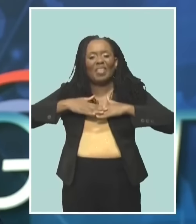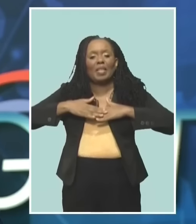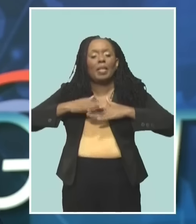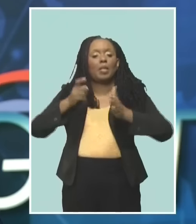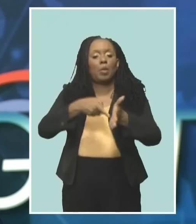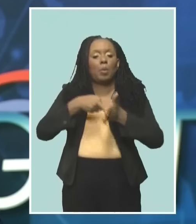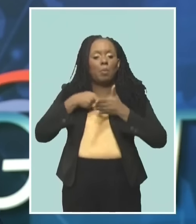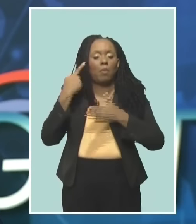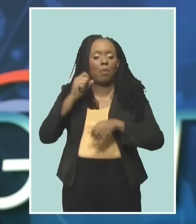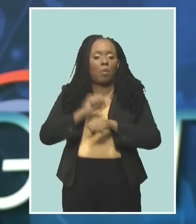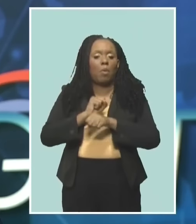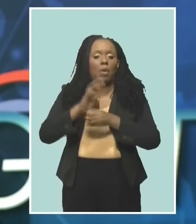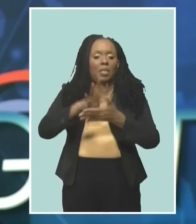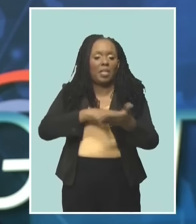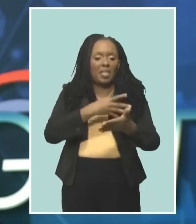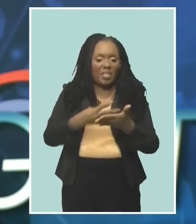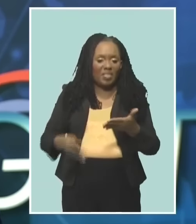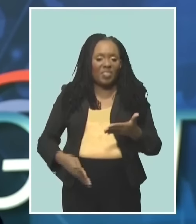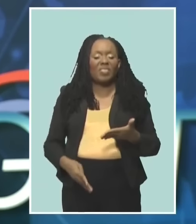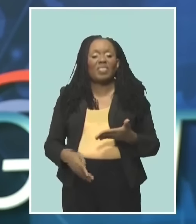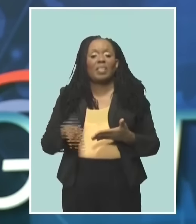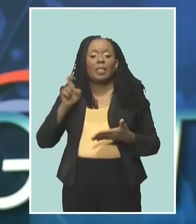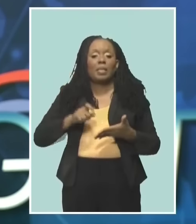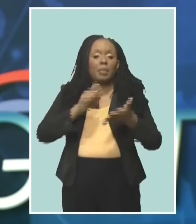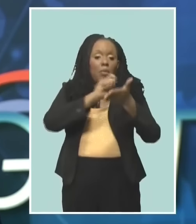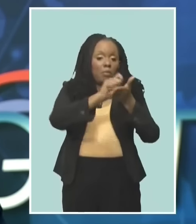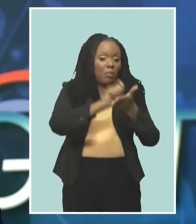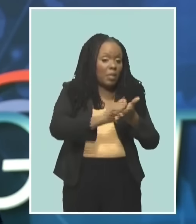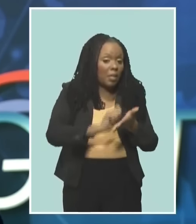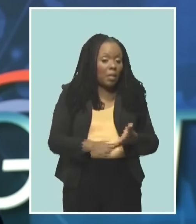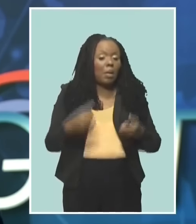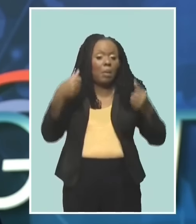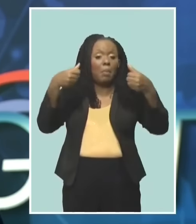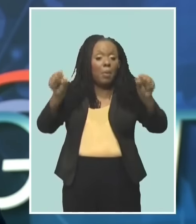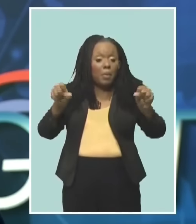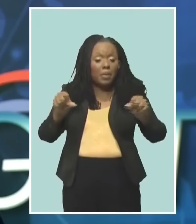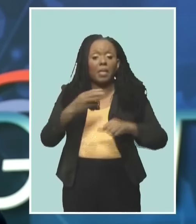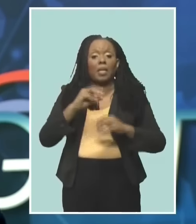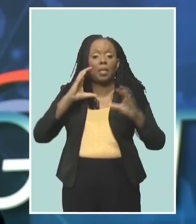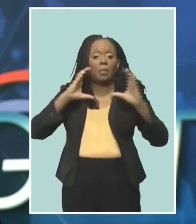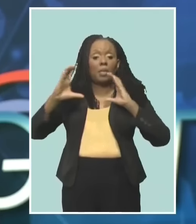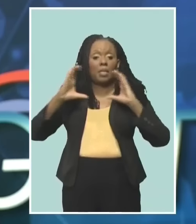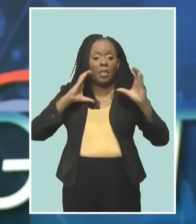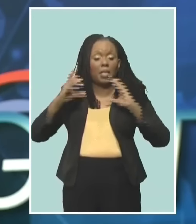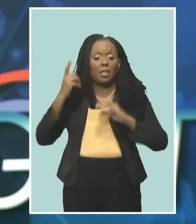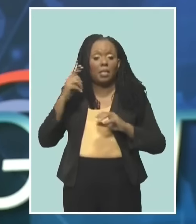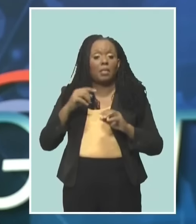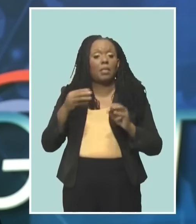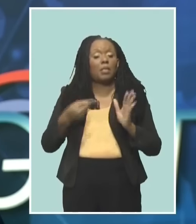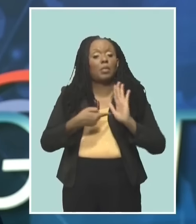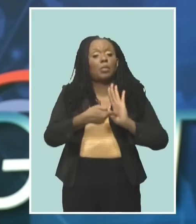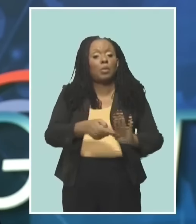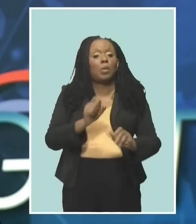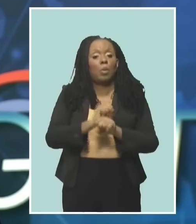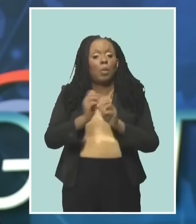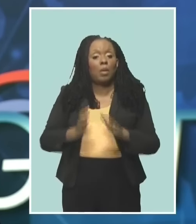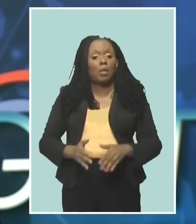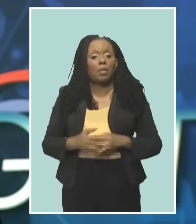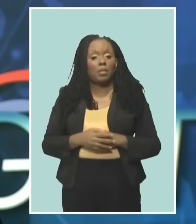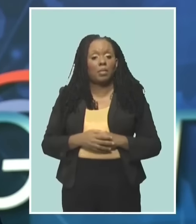work schedules to be written, posted and communicated to workers no less than 48 hours before the start of the work